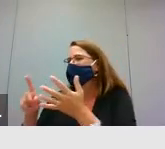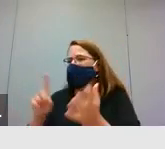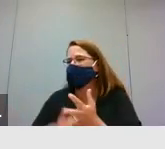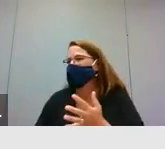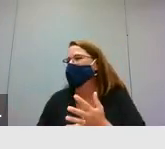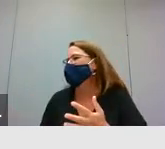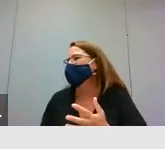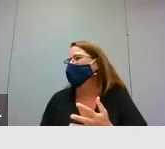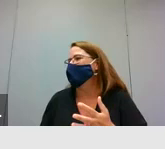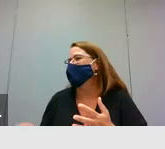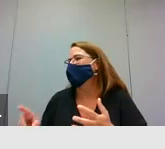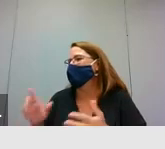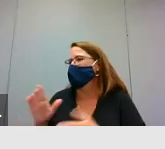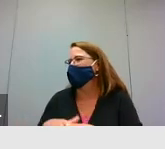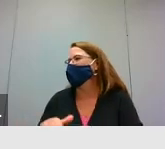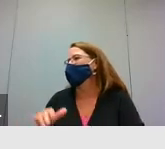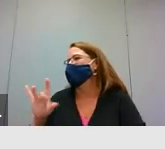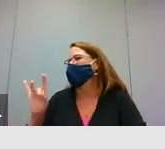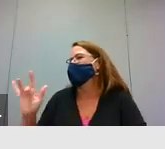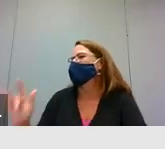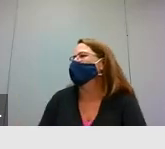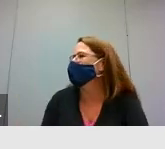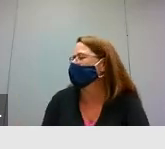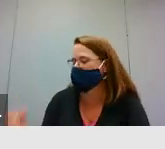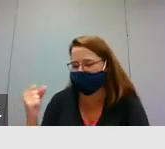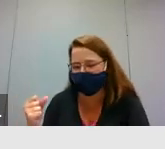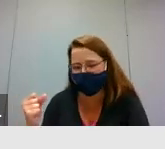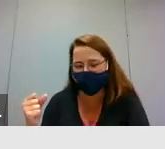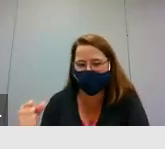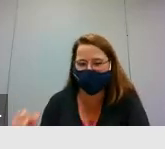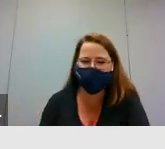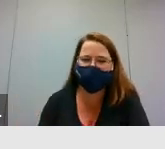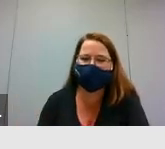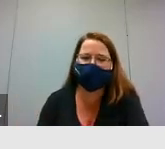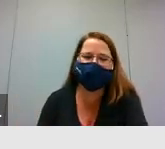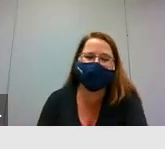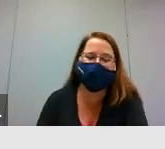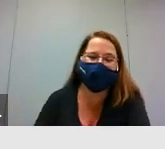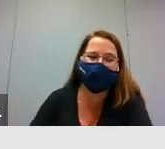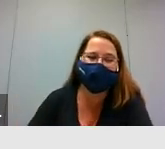with SE did on fix this? my wig, I was on the road by 8:25.